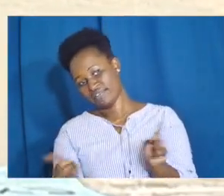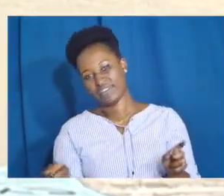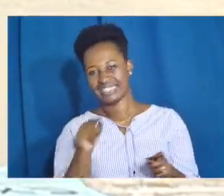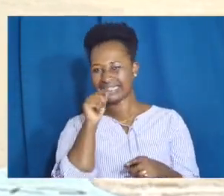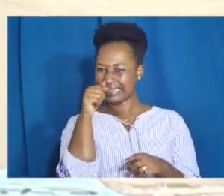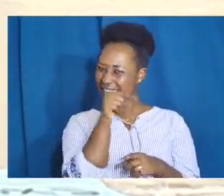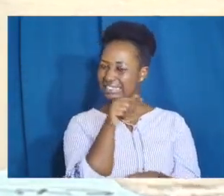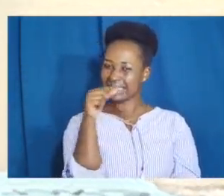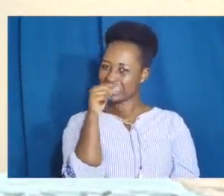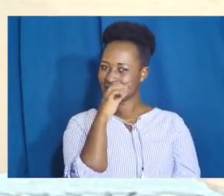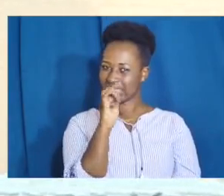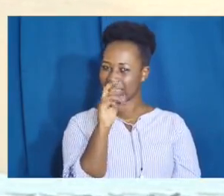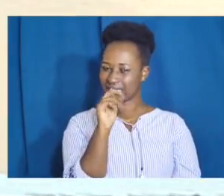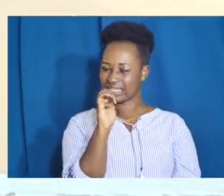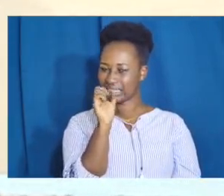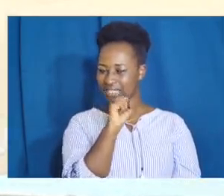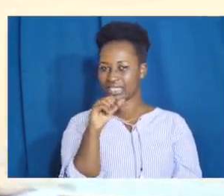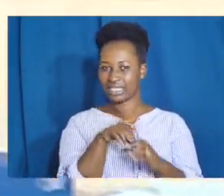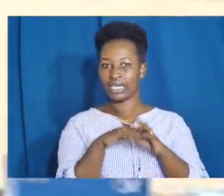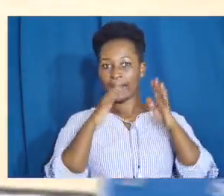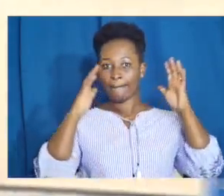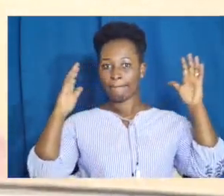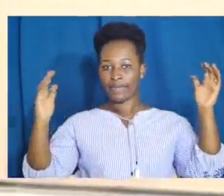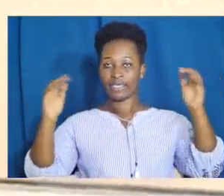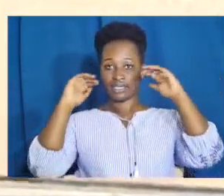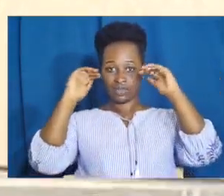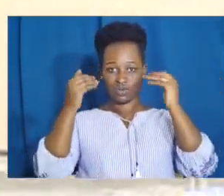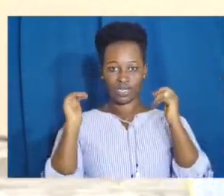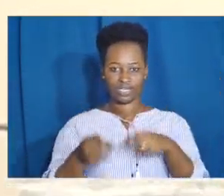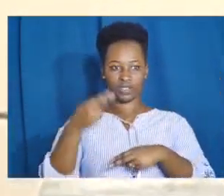in big structures called chromosomes.